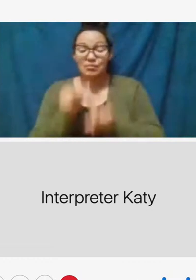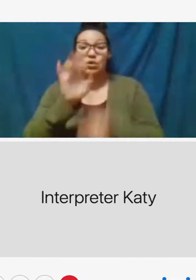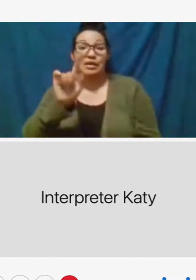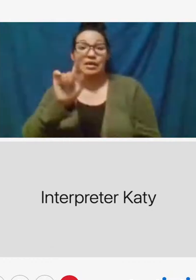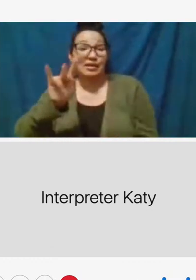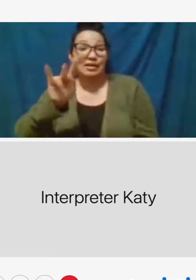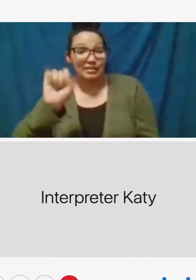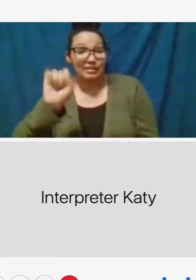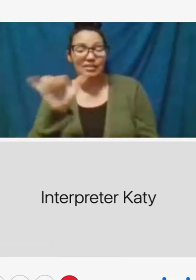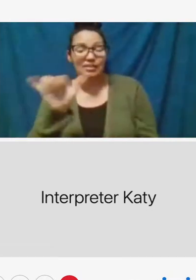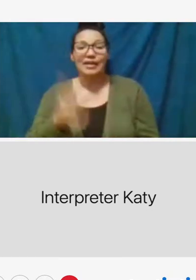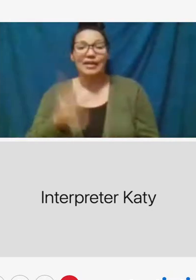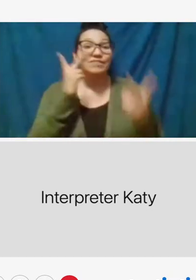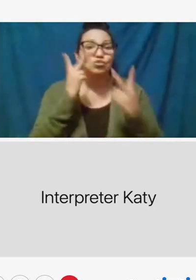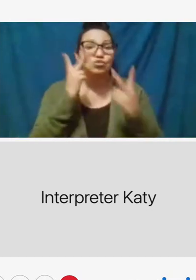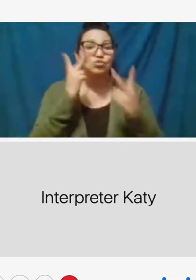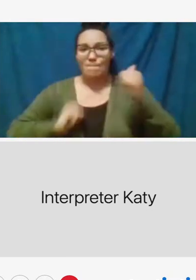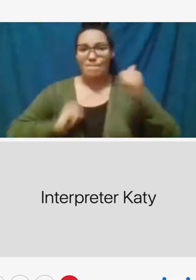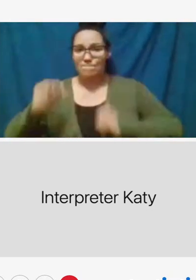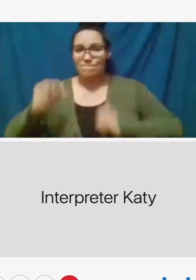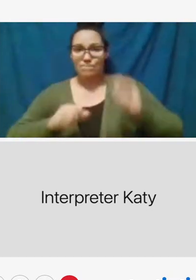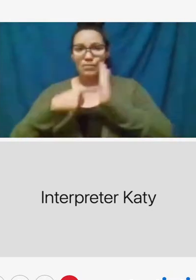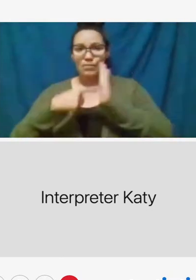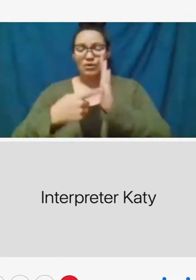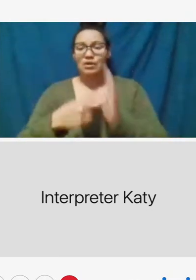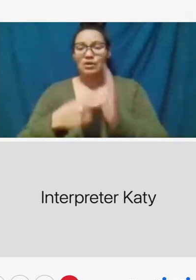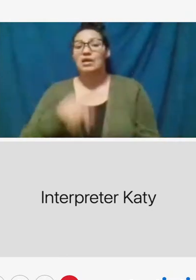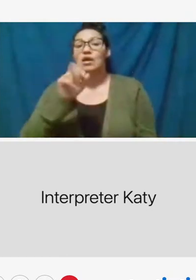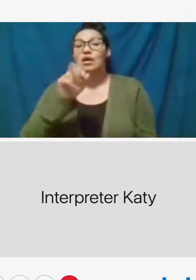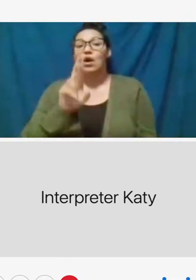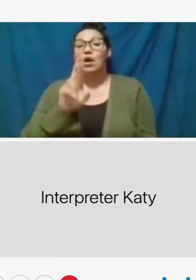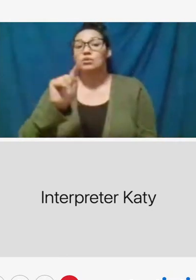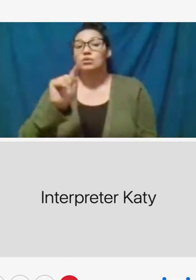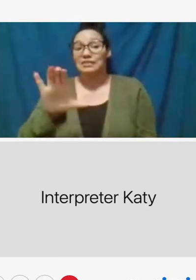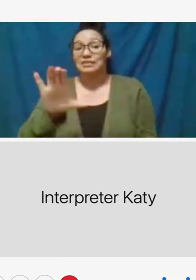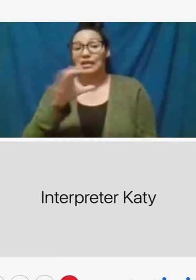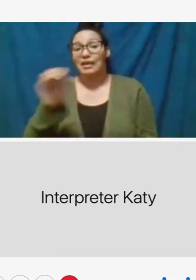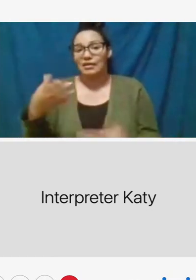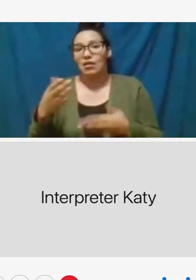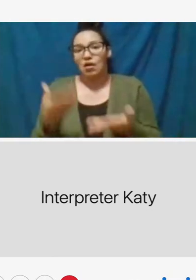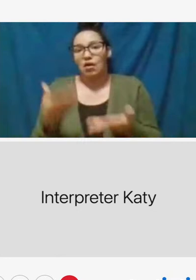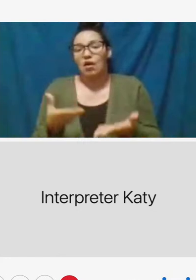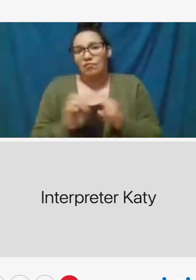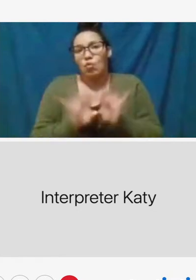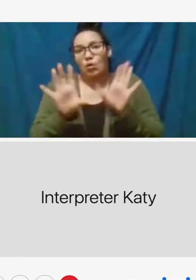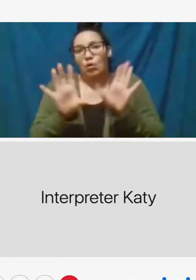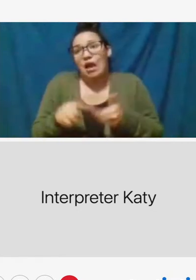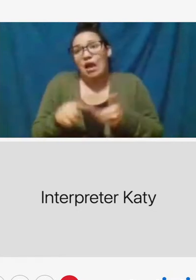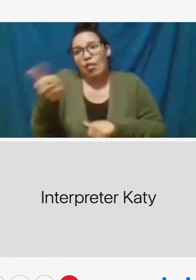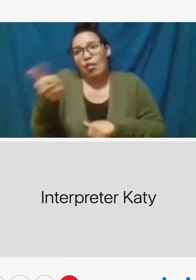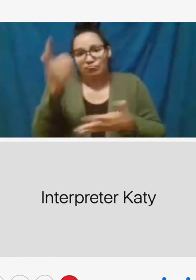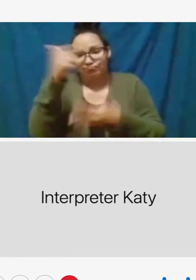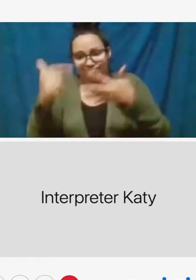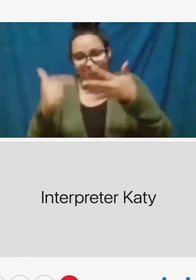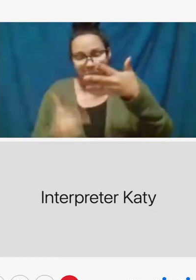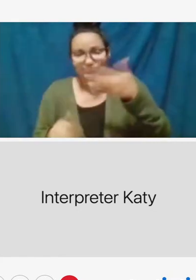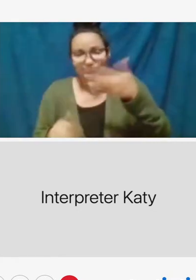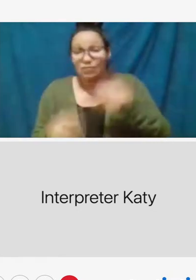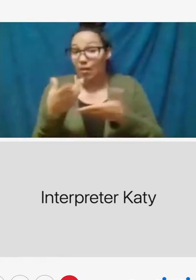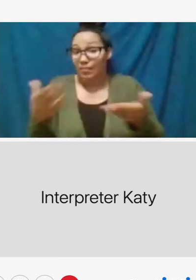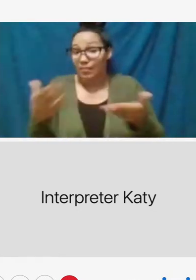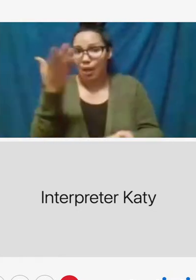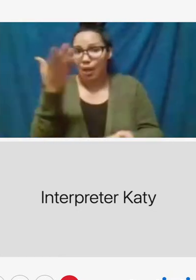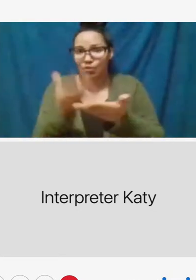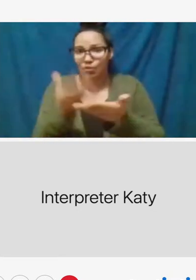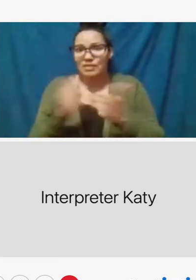Performing Arts and jltc and general course offerings this is just one more thing that proves how wonderful and helpful